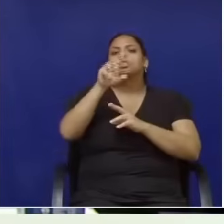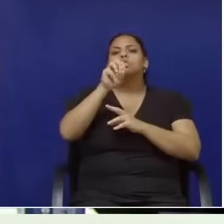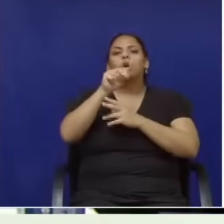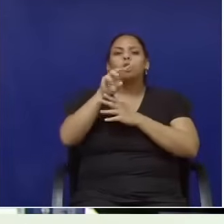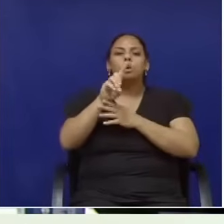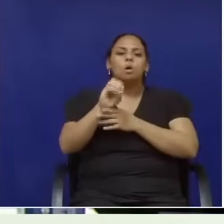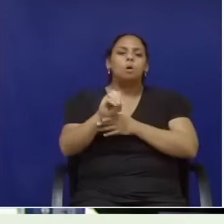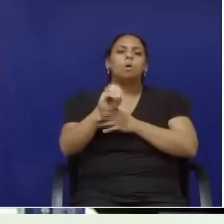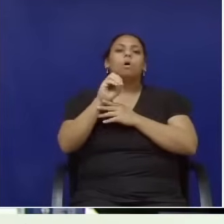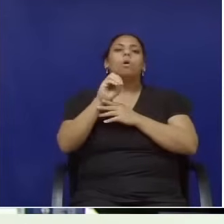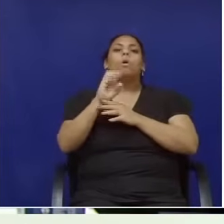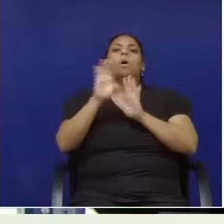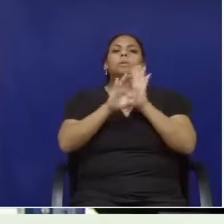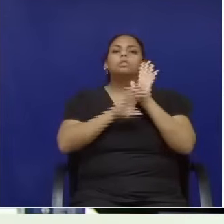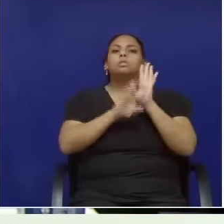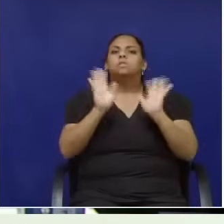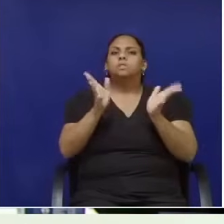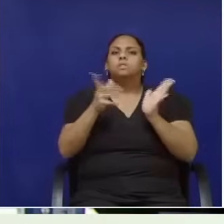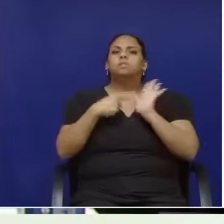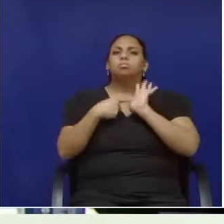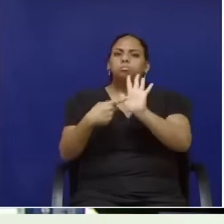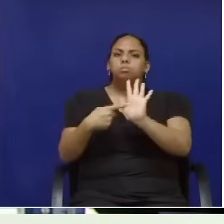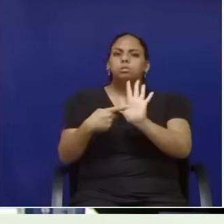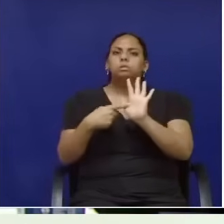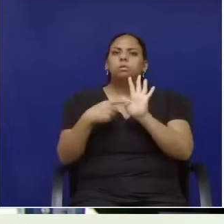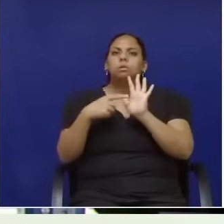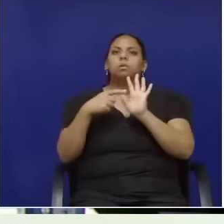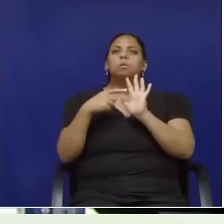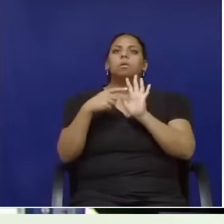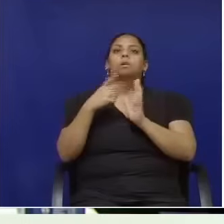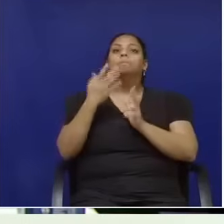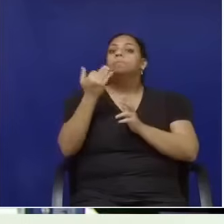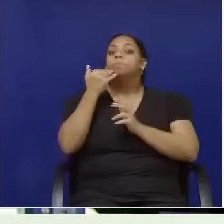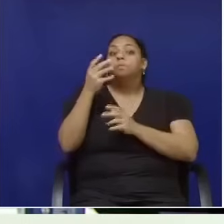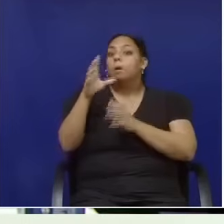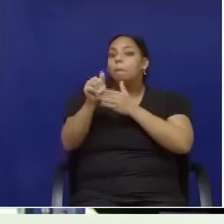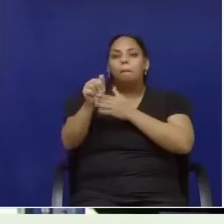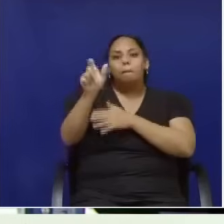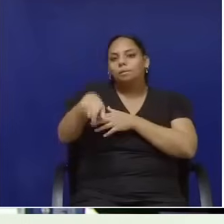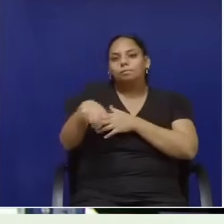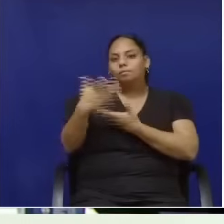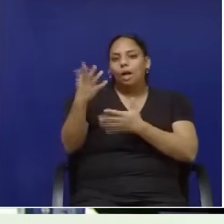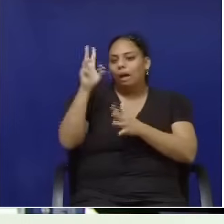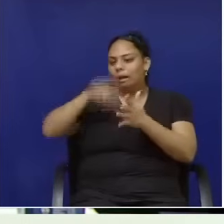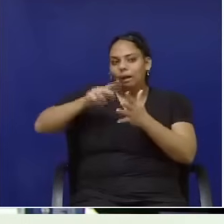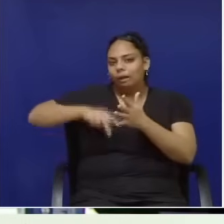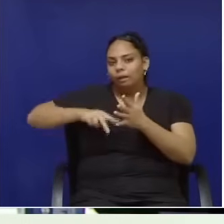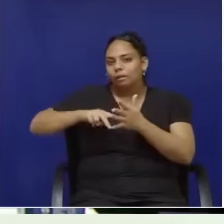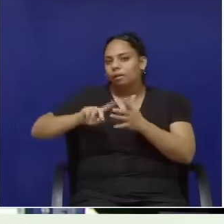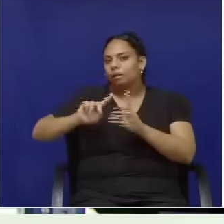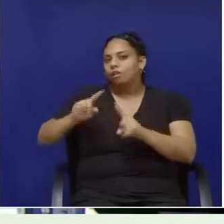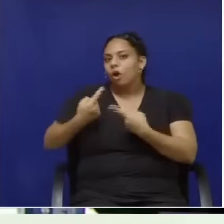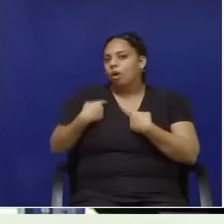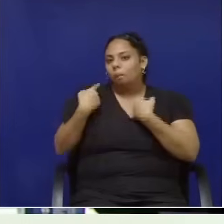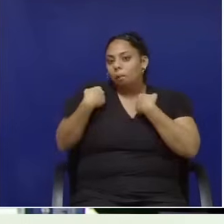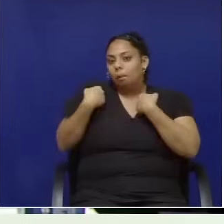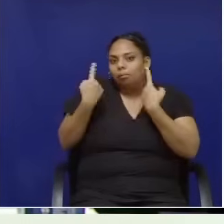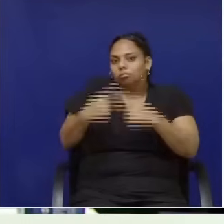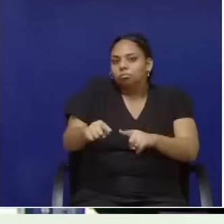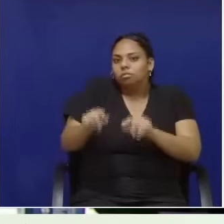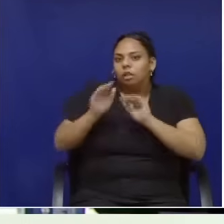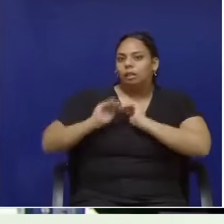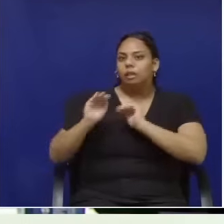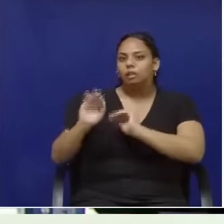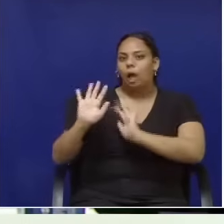to Parliament by President quarterly. Now, if member doesn't read, that can be me coming back to teach him how to